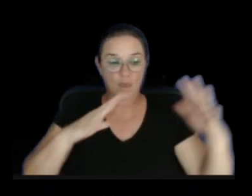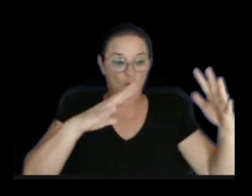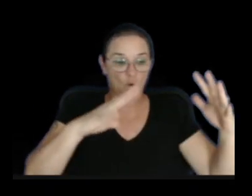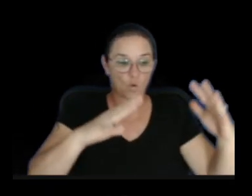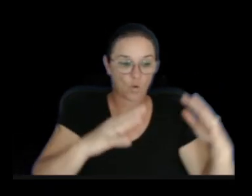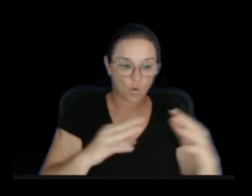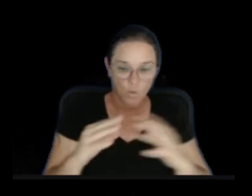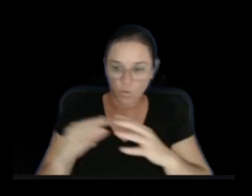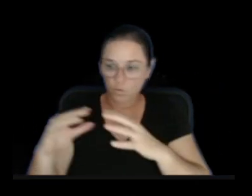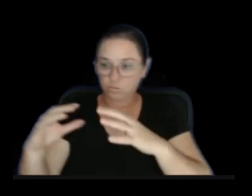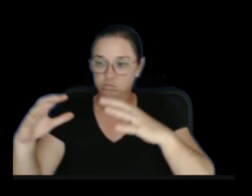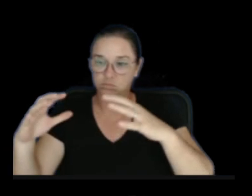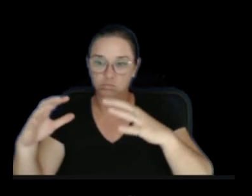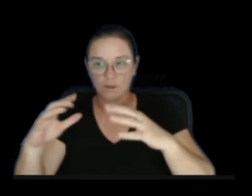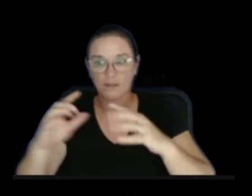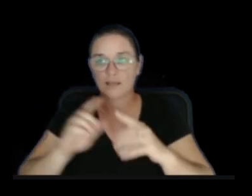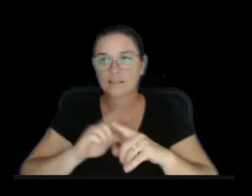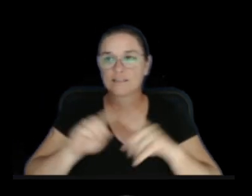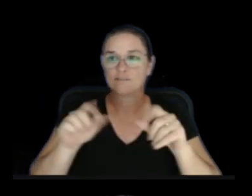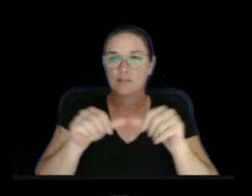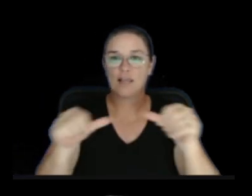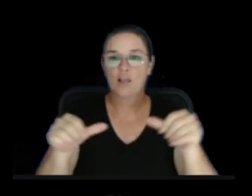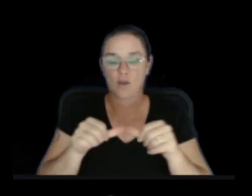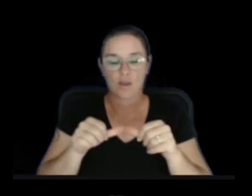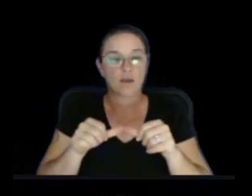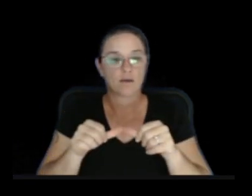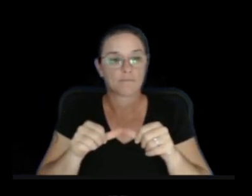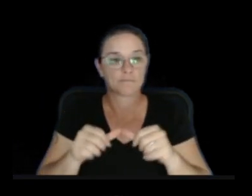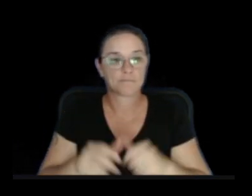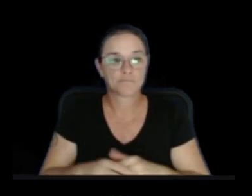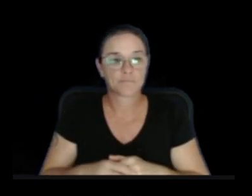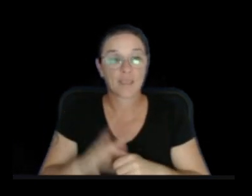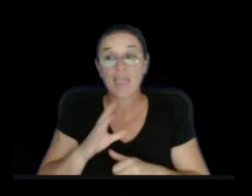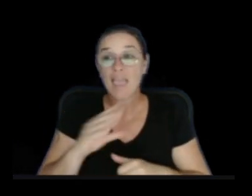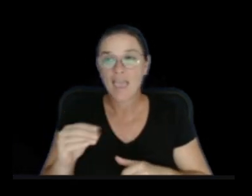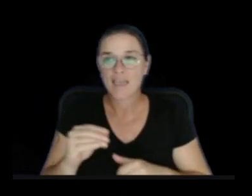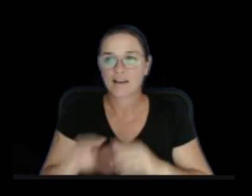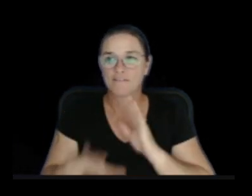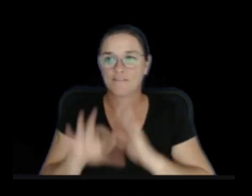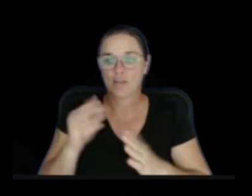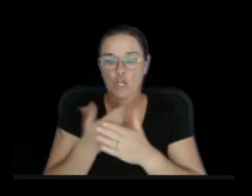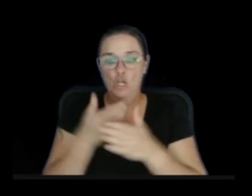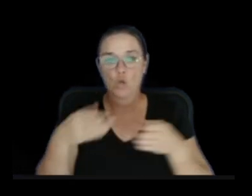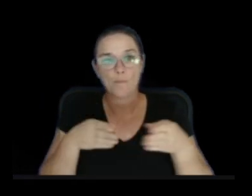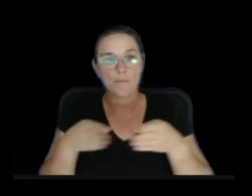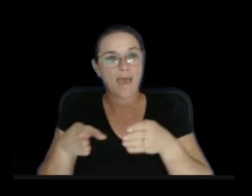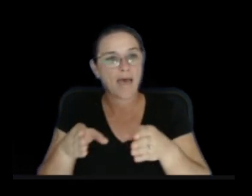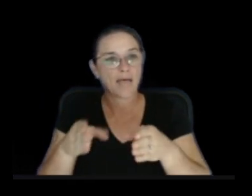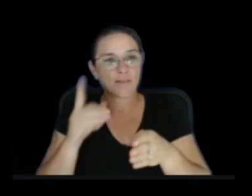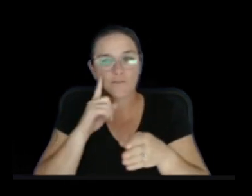magma is filling the volcano summit area, and also finding a path to fill the East Rift.